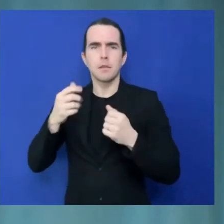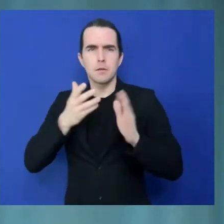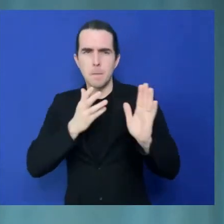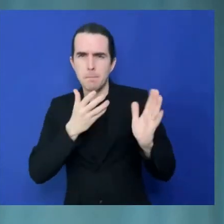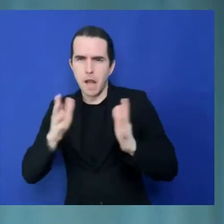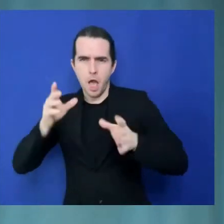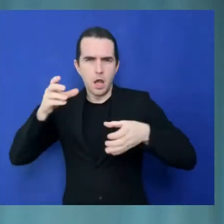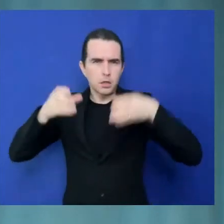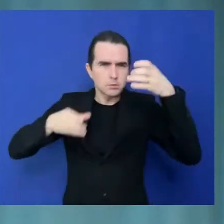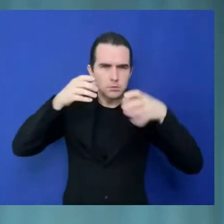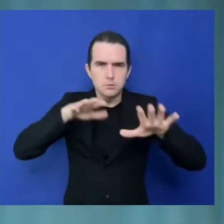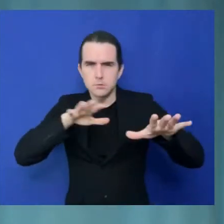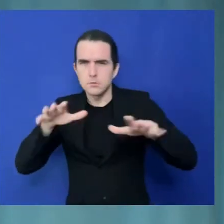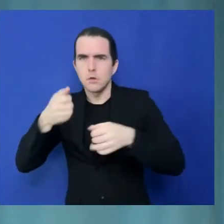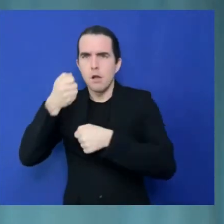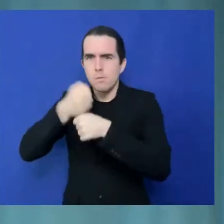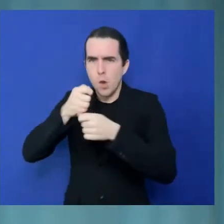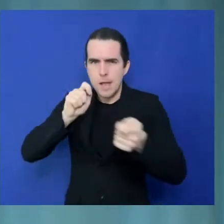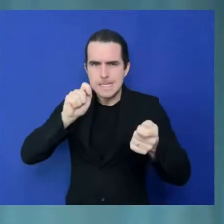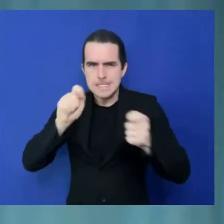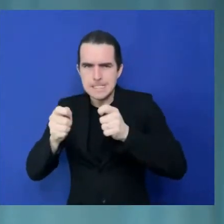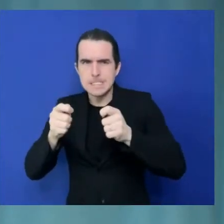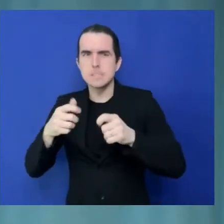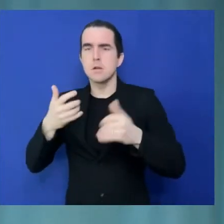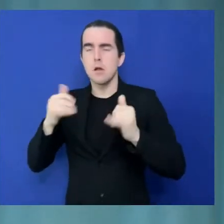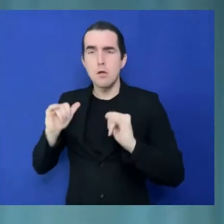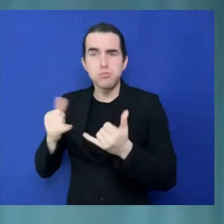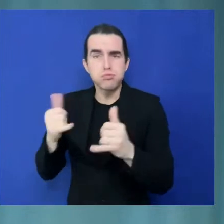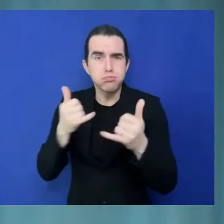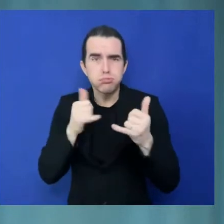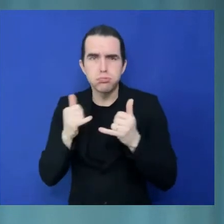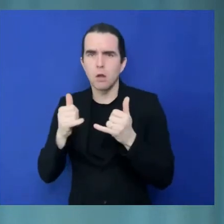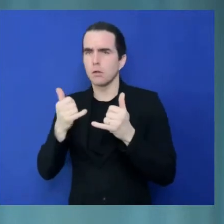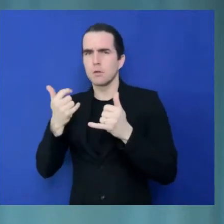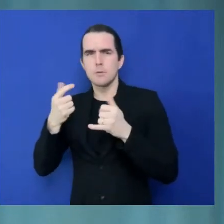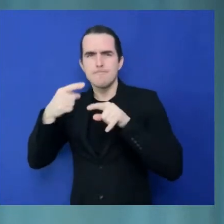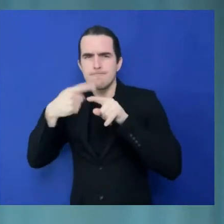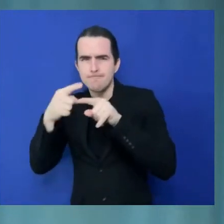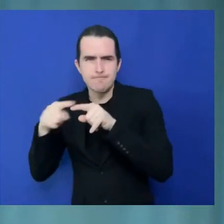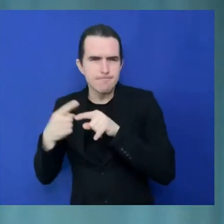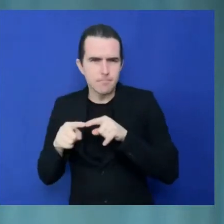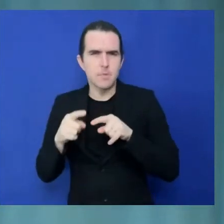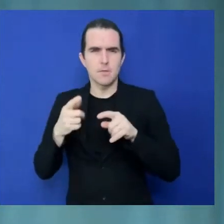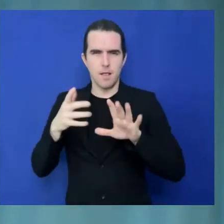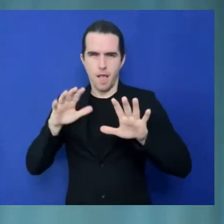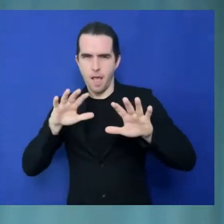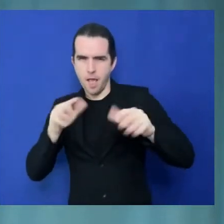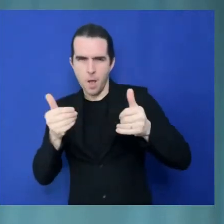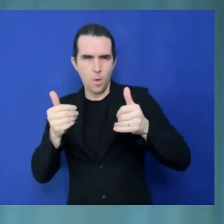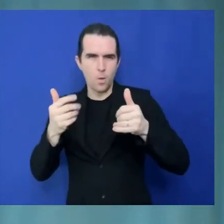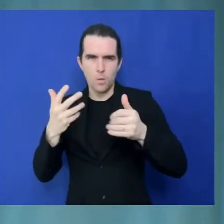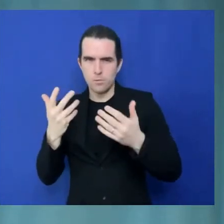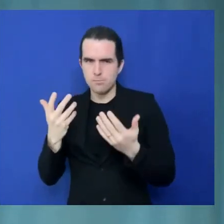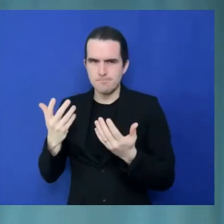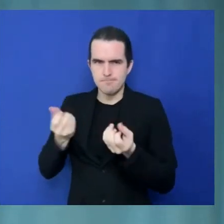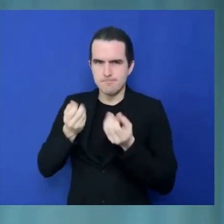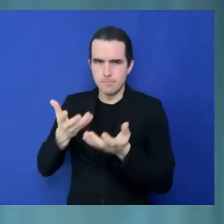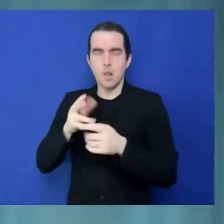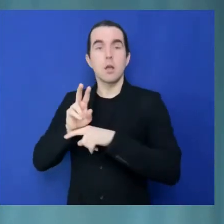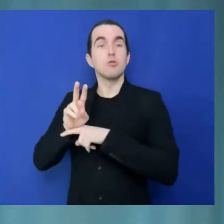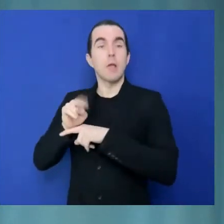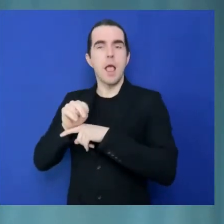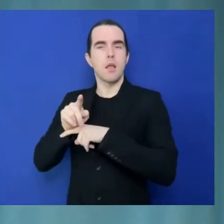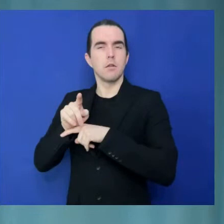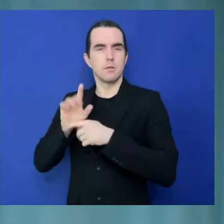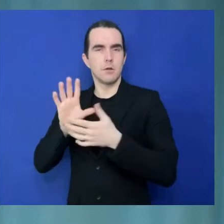indicator for accessibility. I am fully committed to the implementation of that strategy here in Vienna through our own action plan for